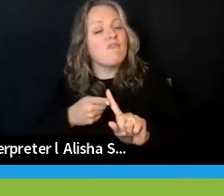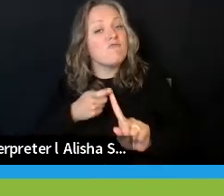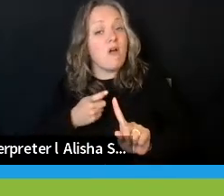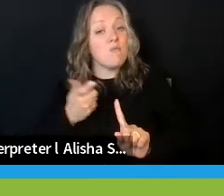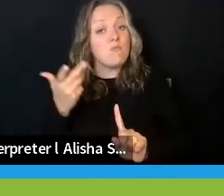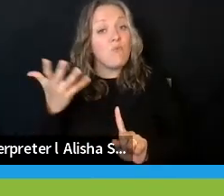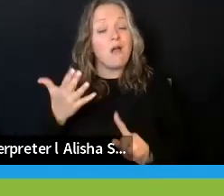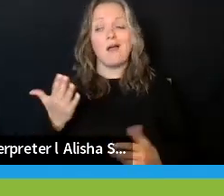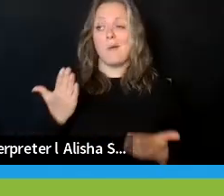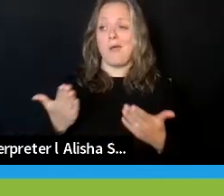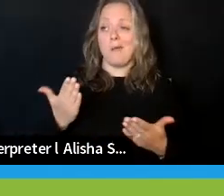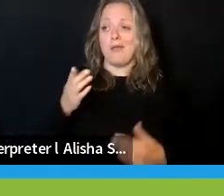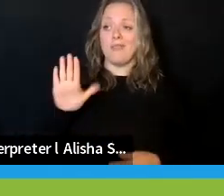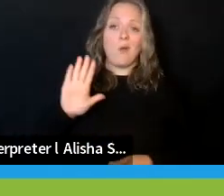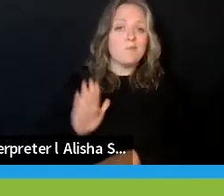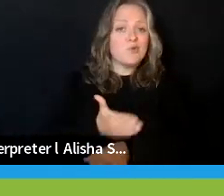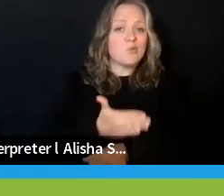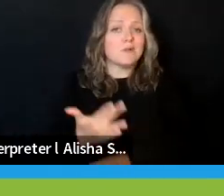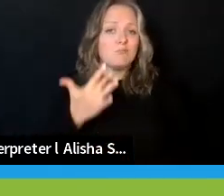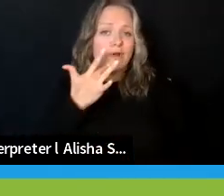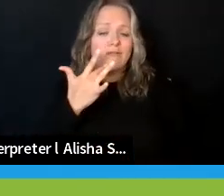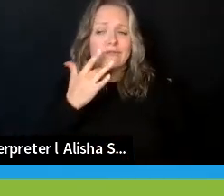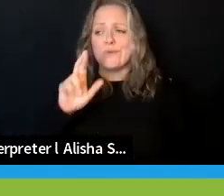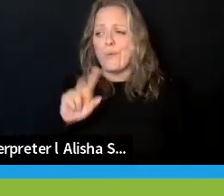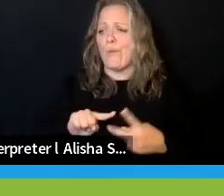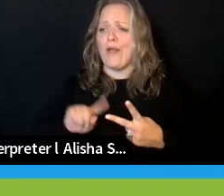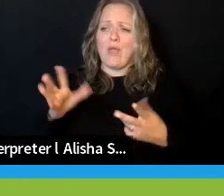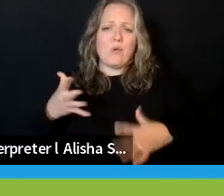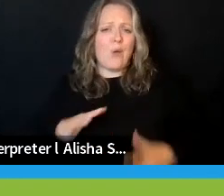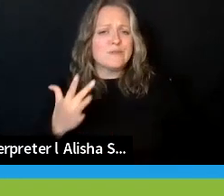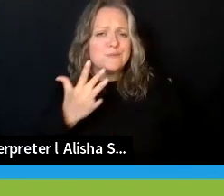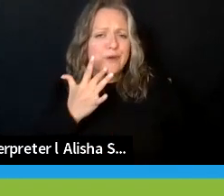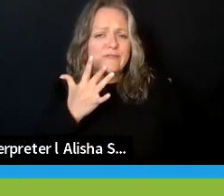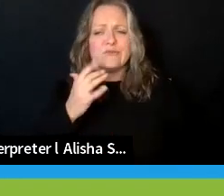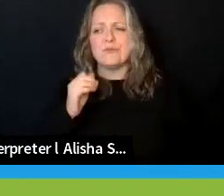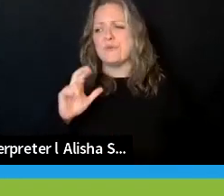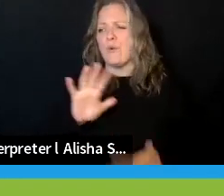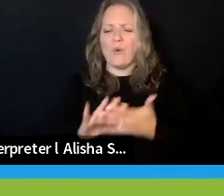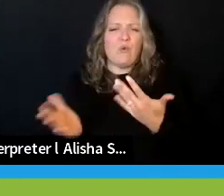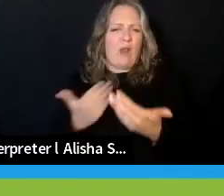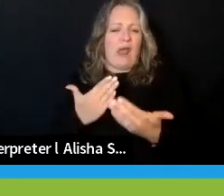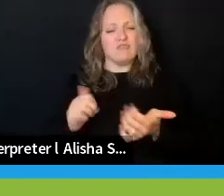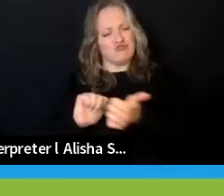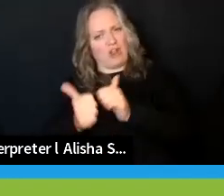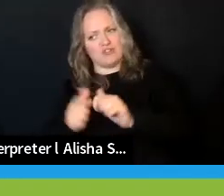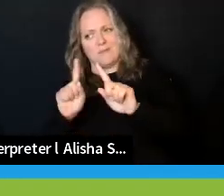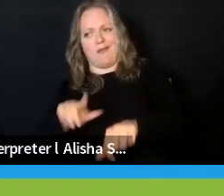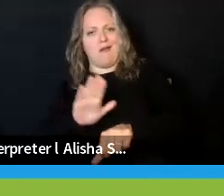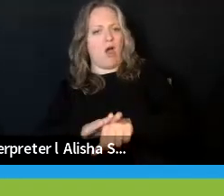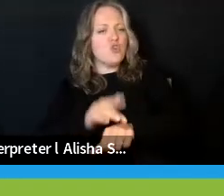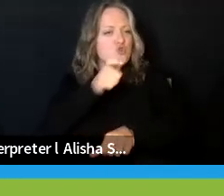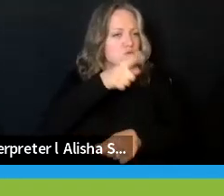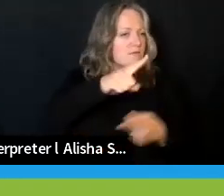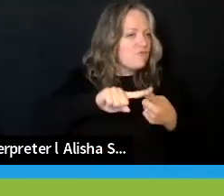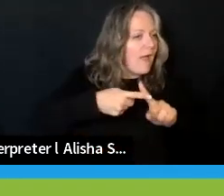because maybe their music taste or their taste in clothing or style changes depending on what friend group they're around or they hang